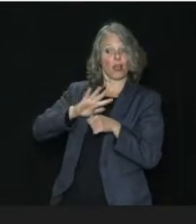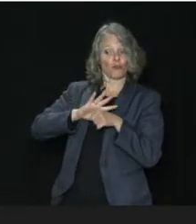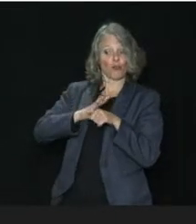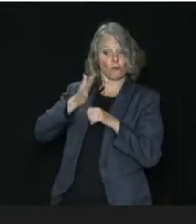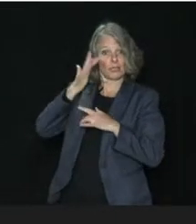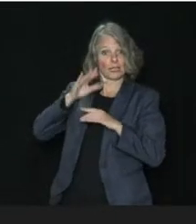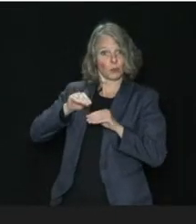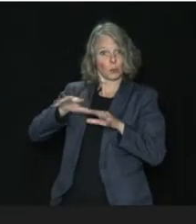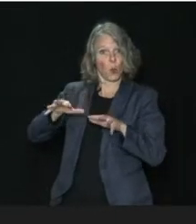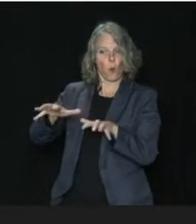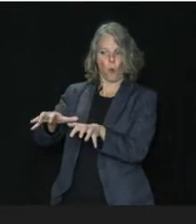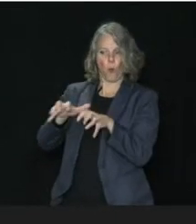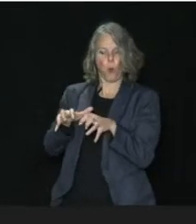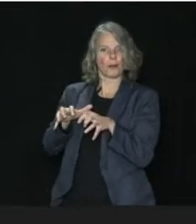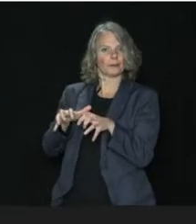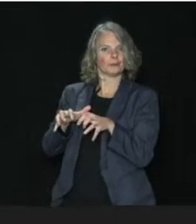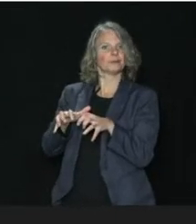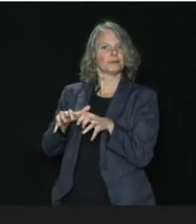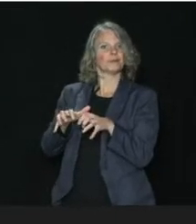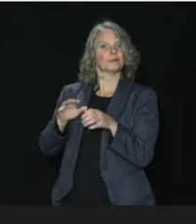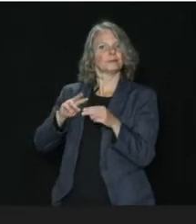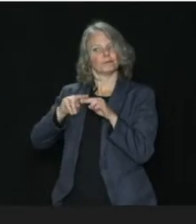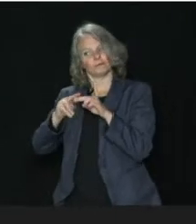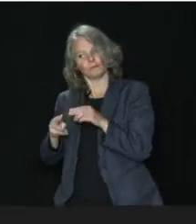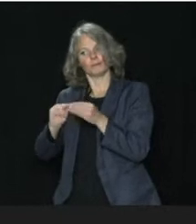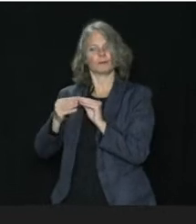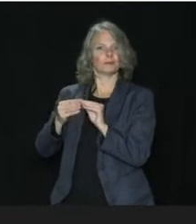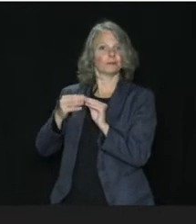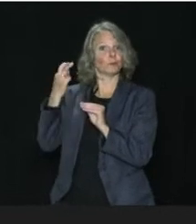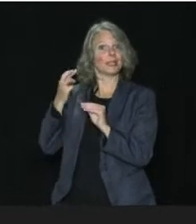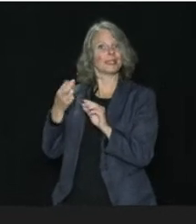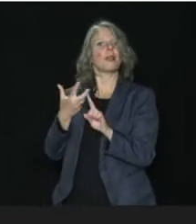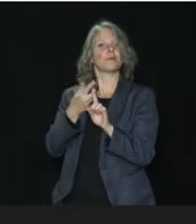number of vaccinated people increased.